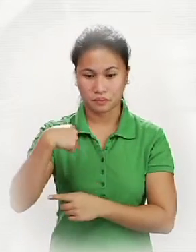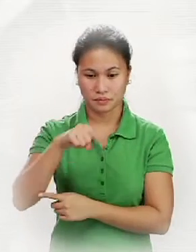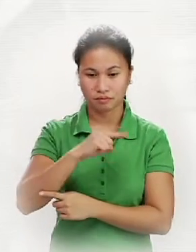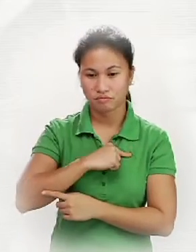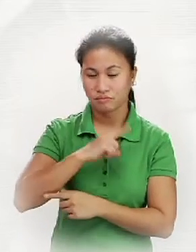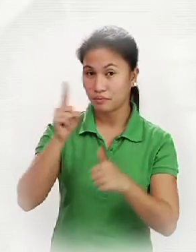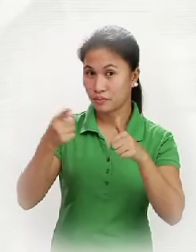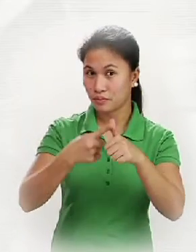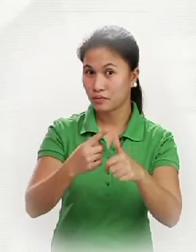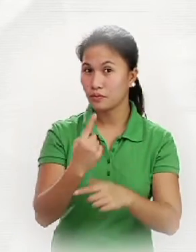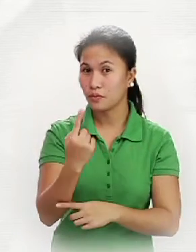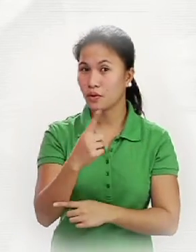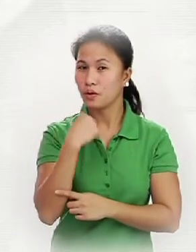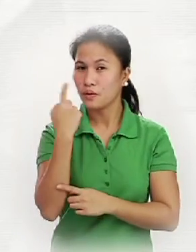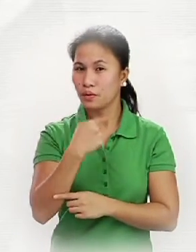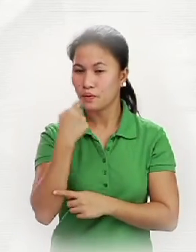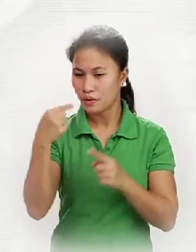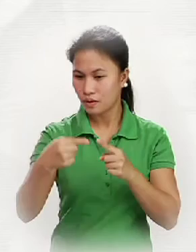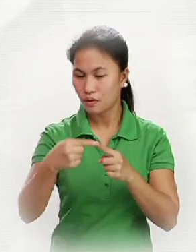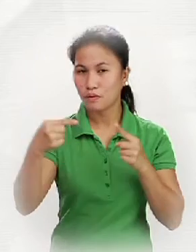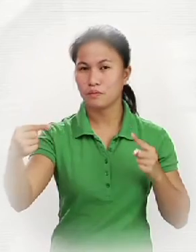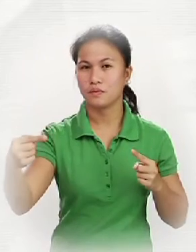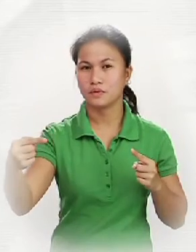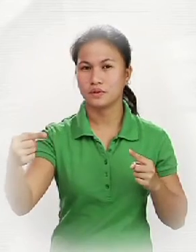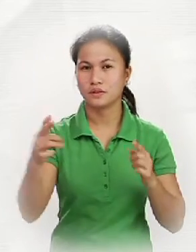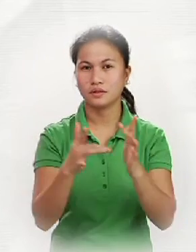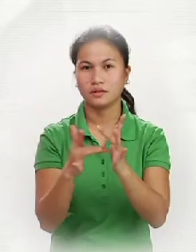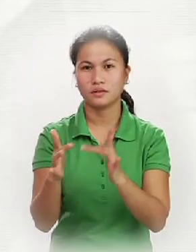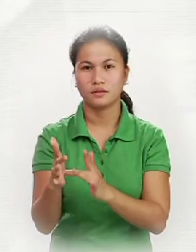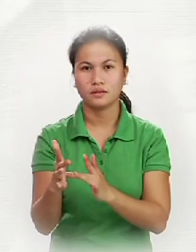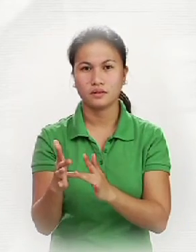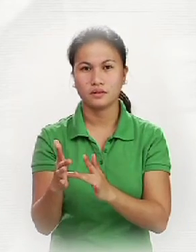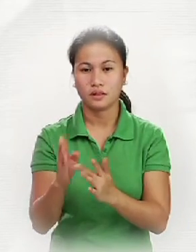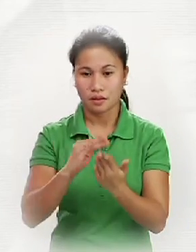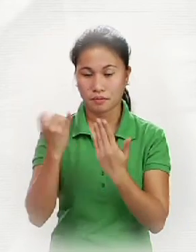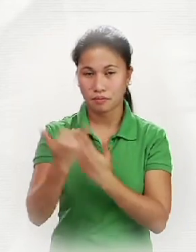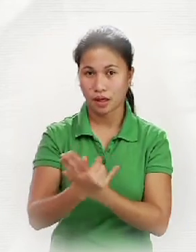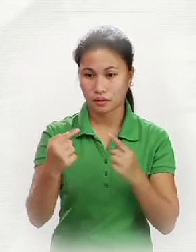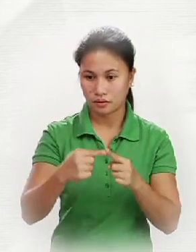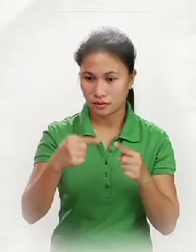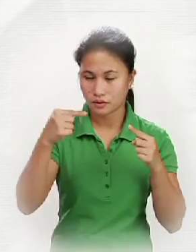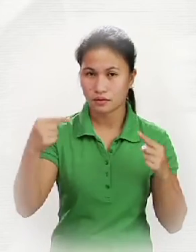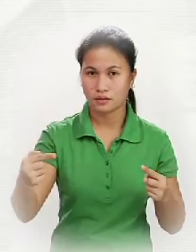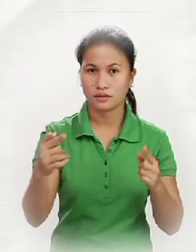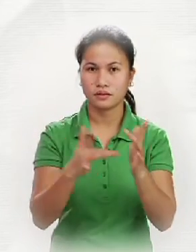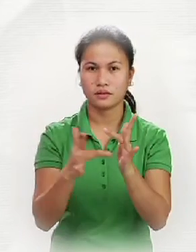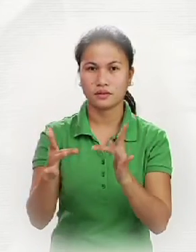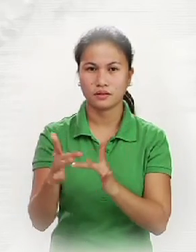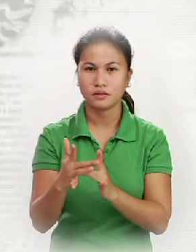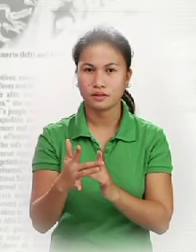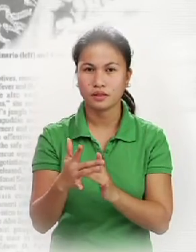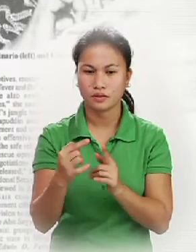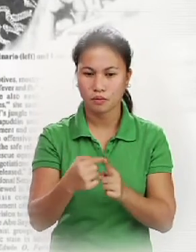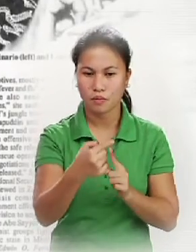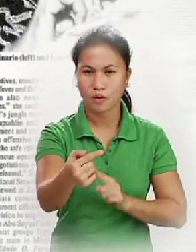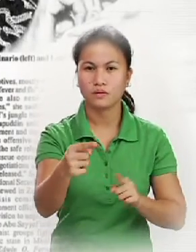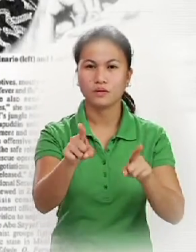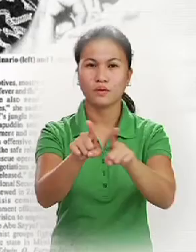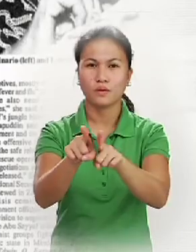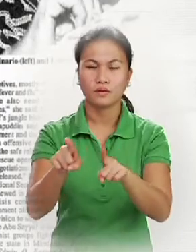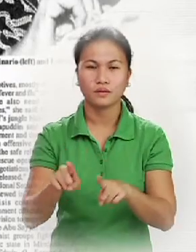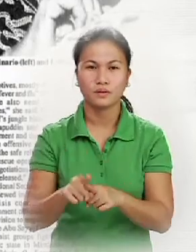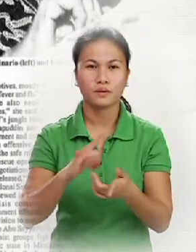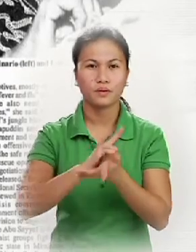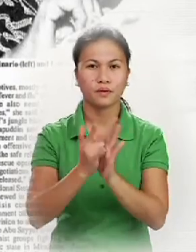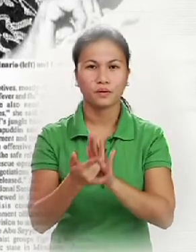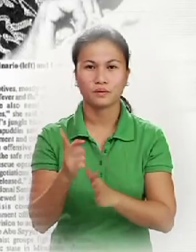Or are we the first ones to oppose him? And by opposing him, oppose